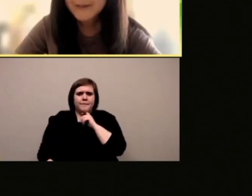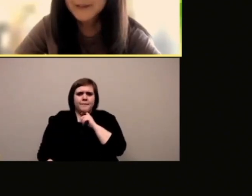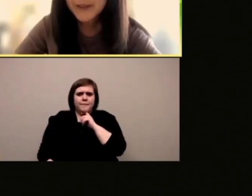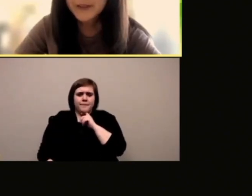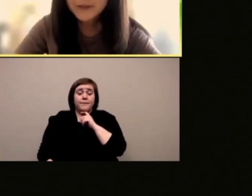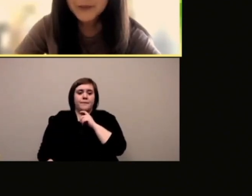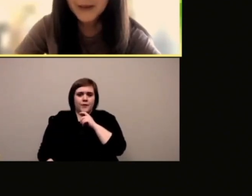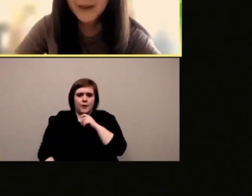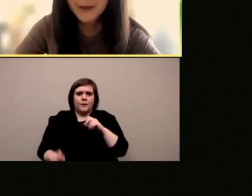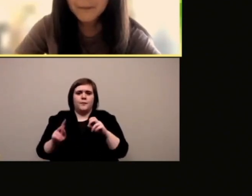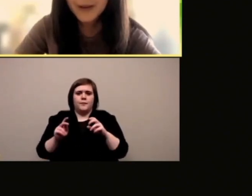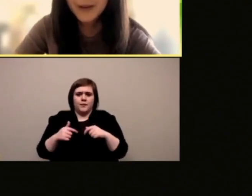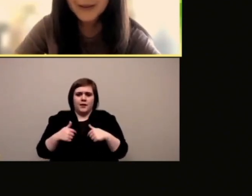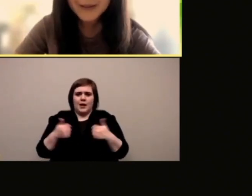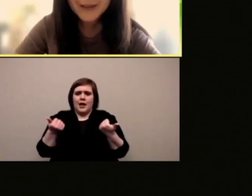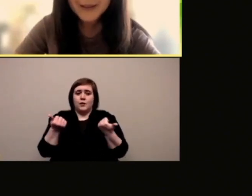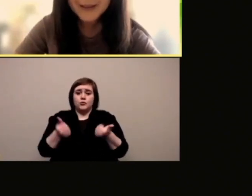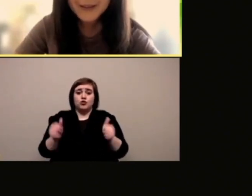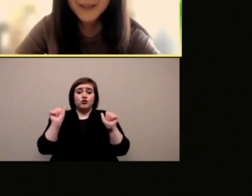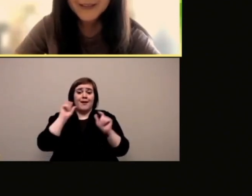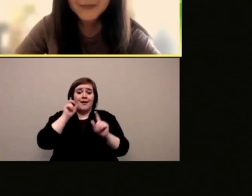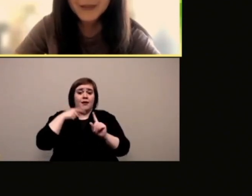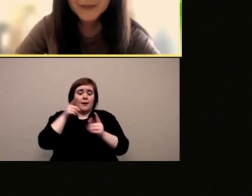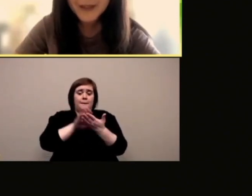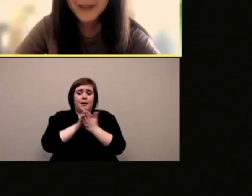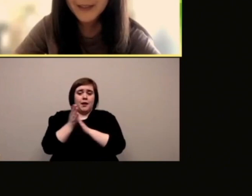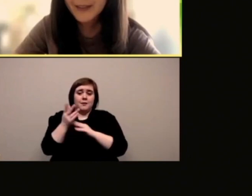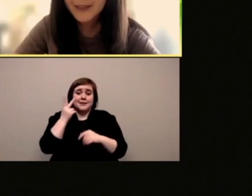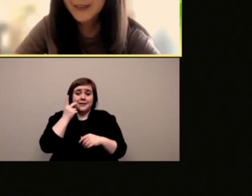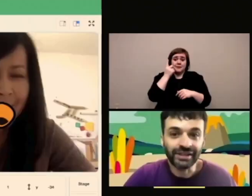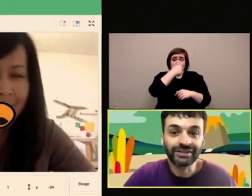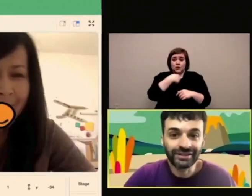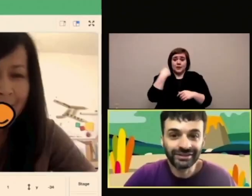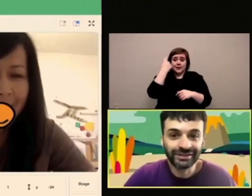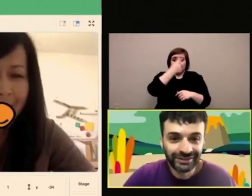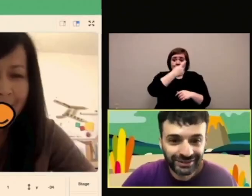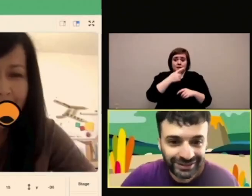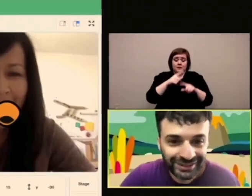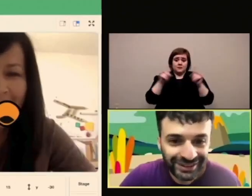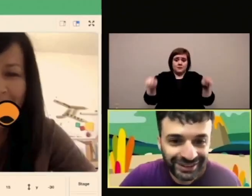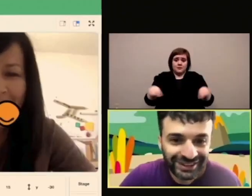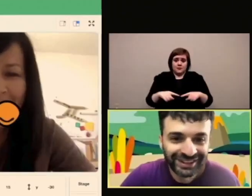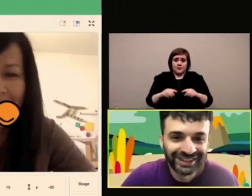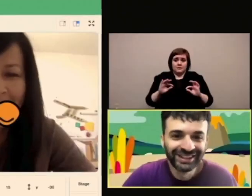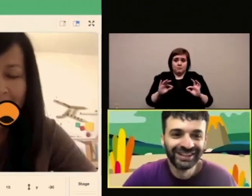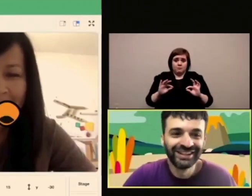So I was trying to become, see my screen? Yes. Right.